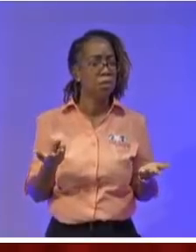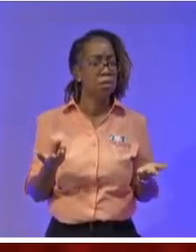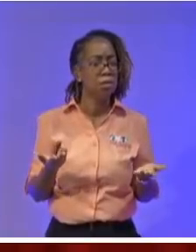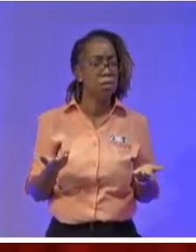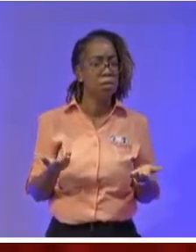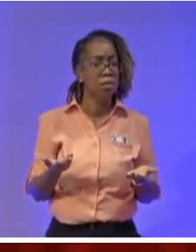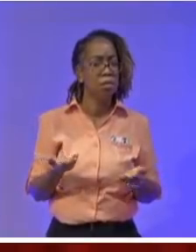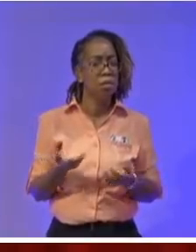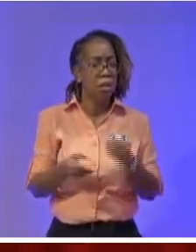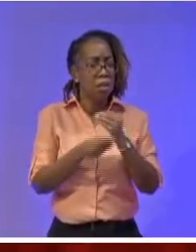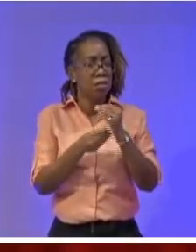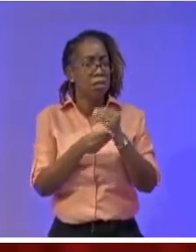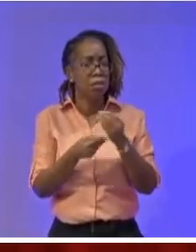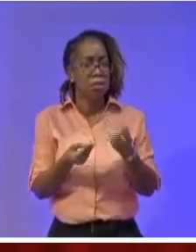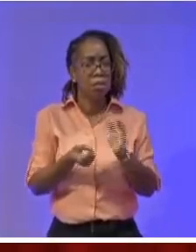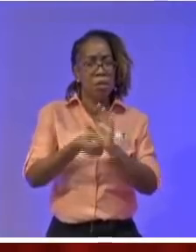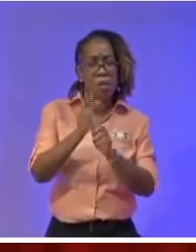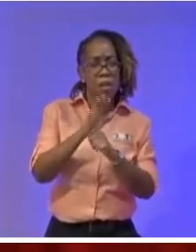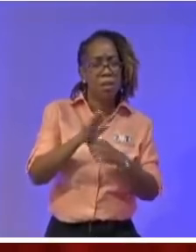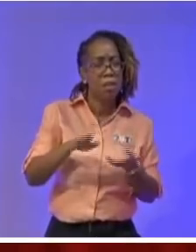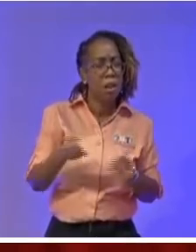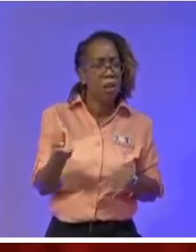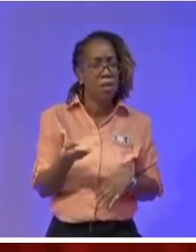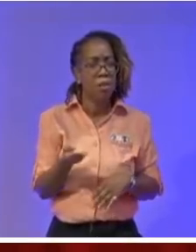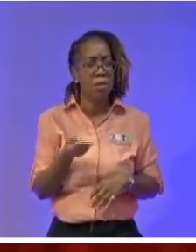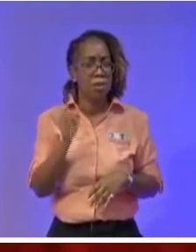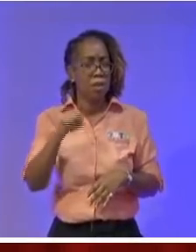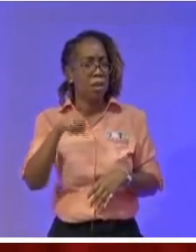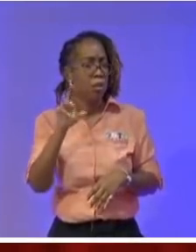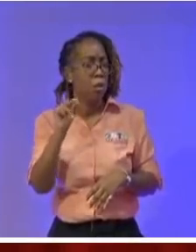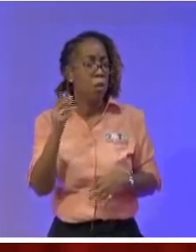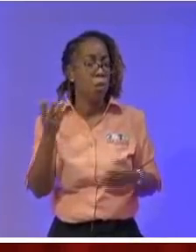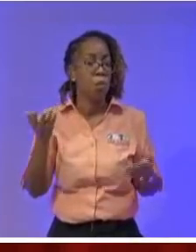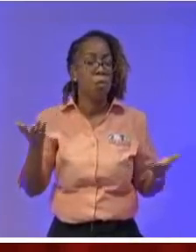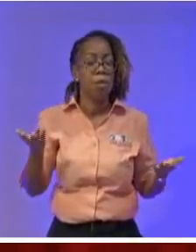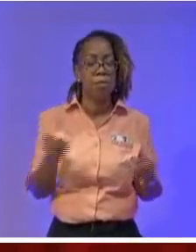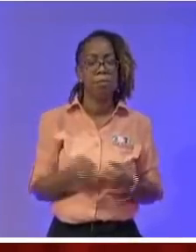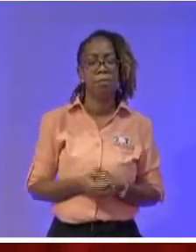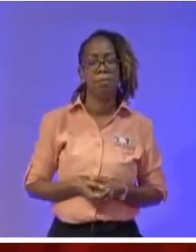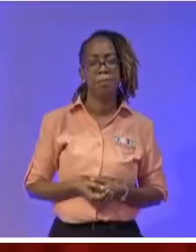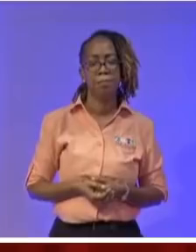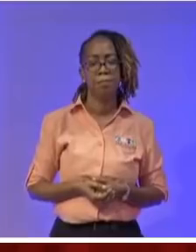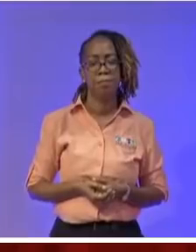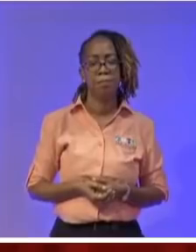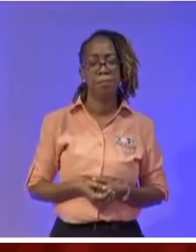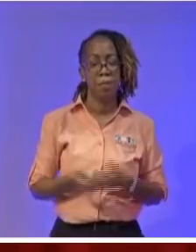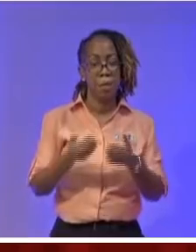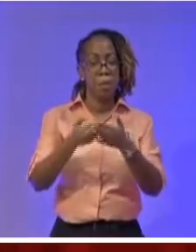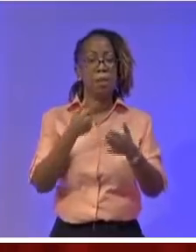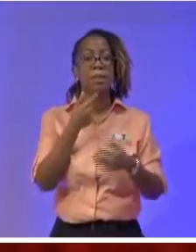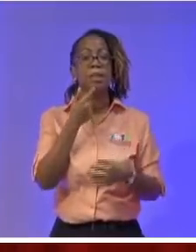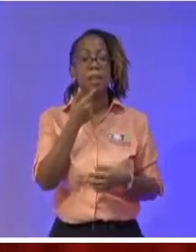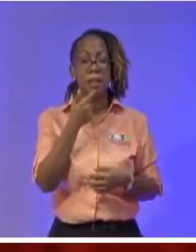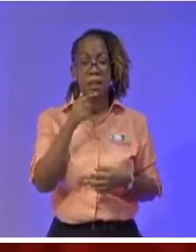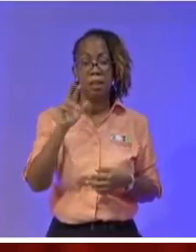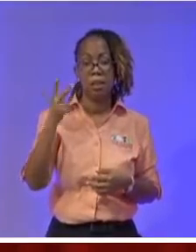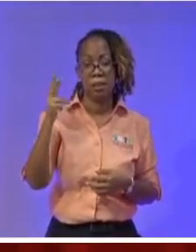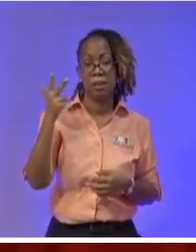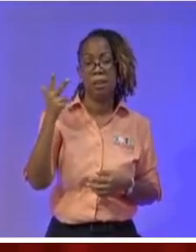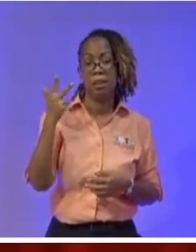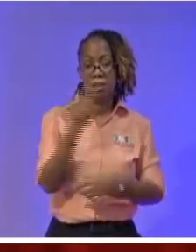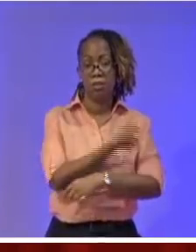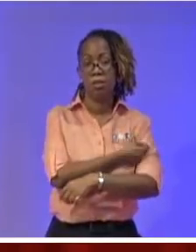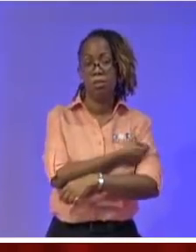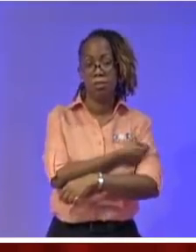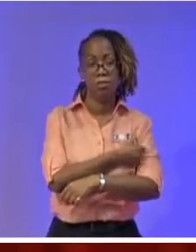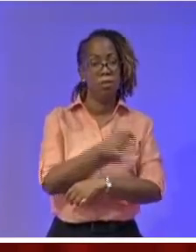minister, I wanted to ask, you initially said the 3rd primary doses were not boosters, but the Ministry updates